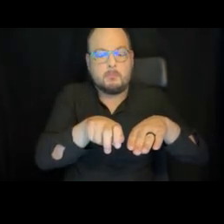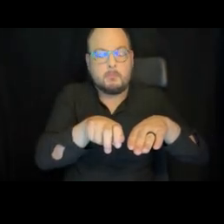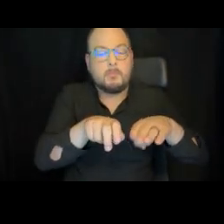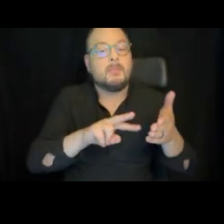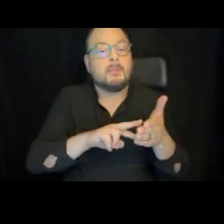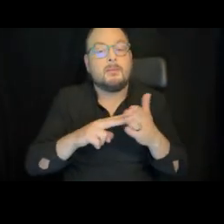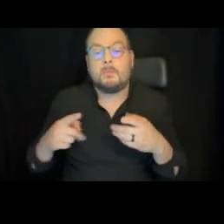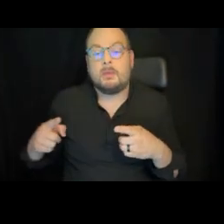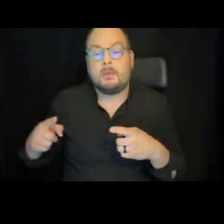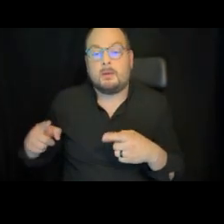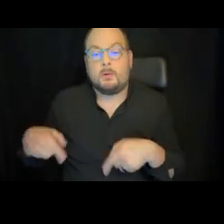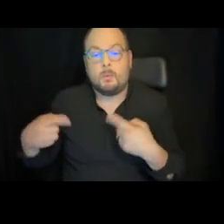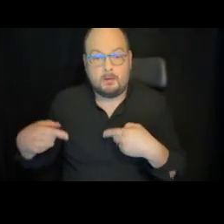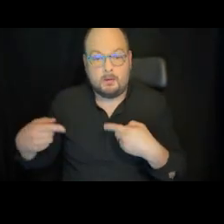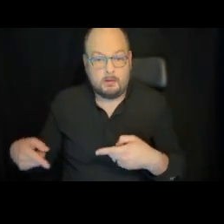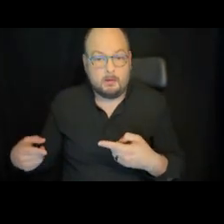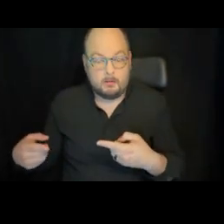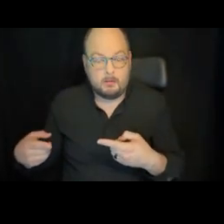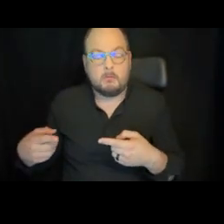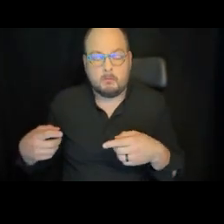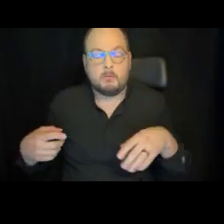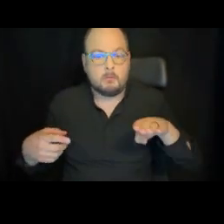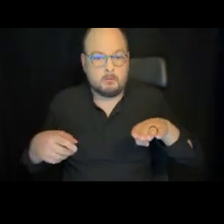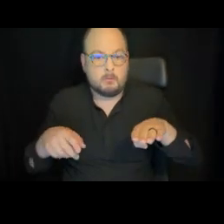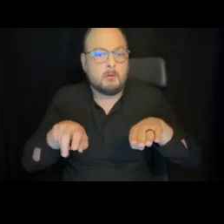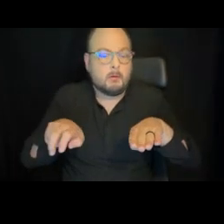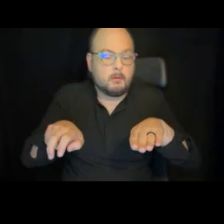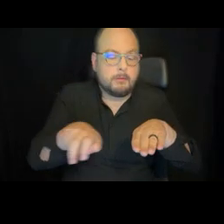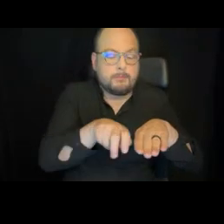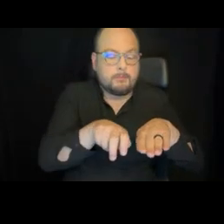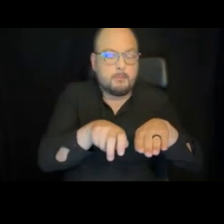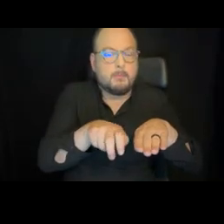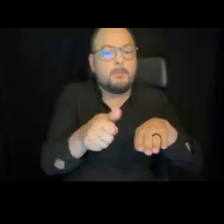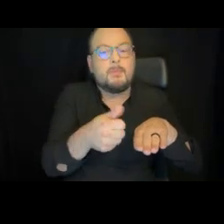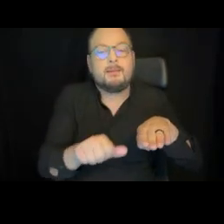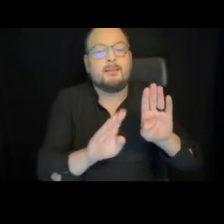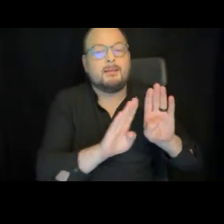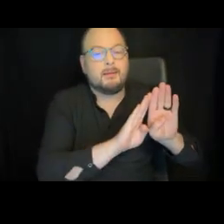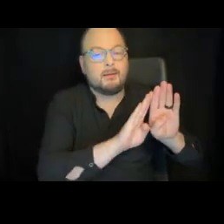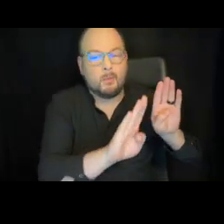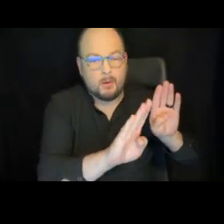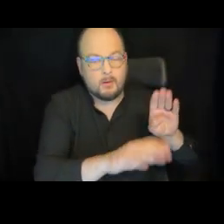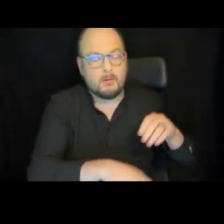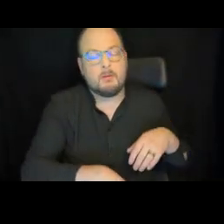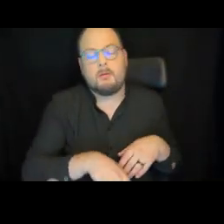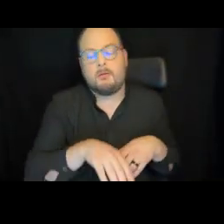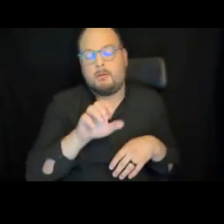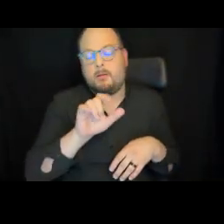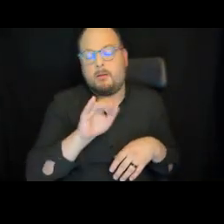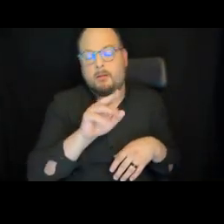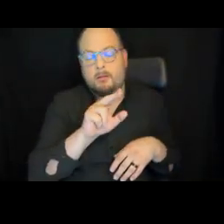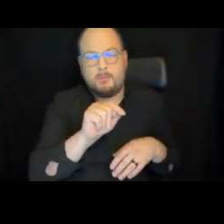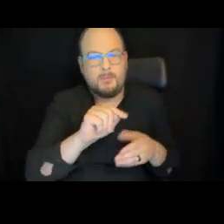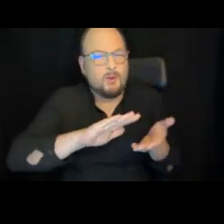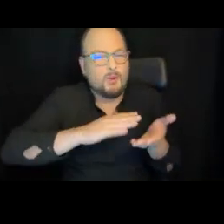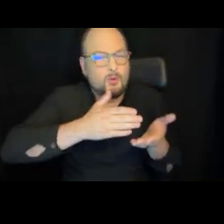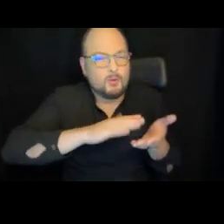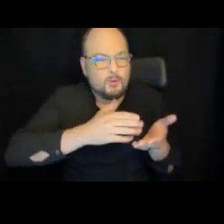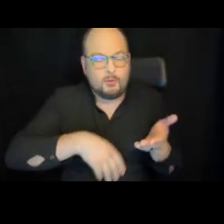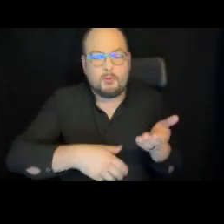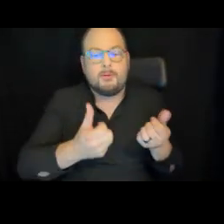wheelchair to be positioned beside a wall, element, or surface to the